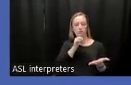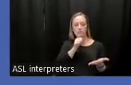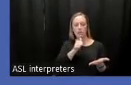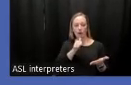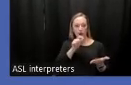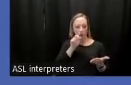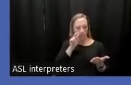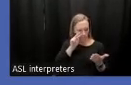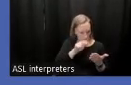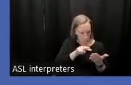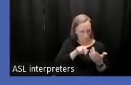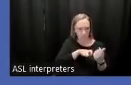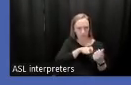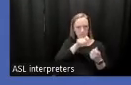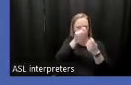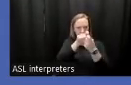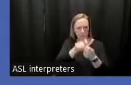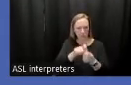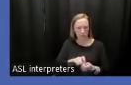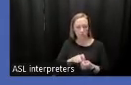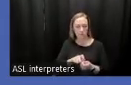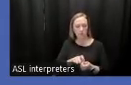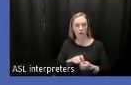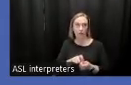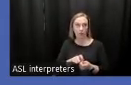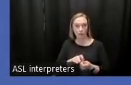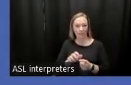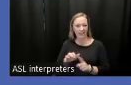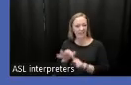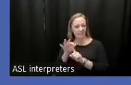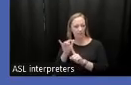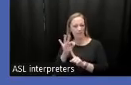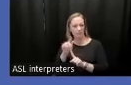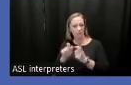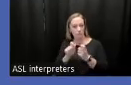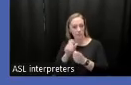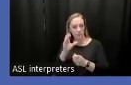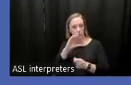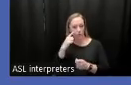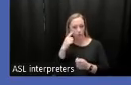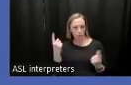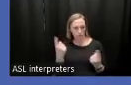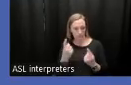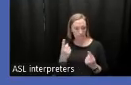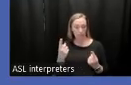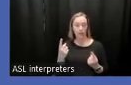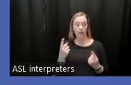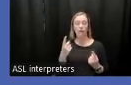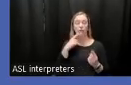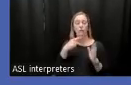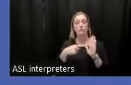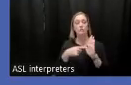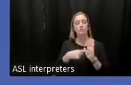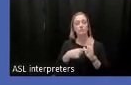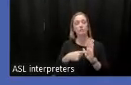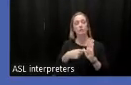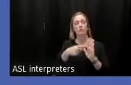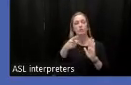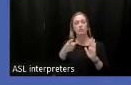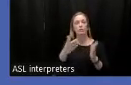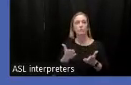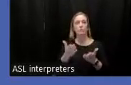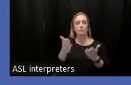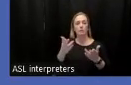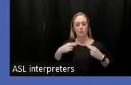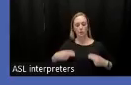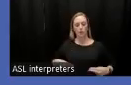specifically looking for. So like, for example, if you were if you were proposing a human studies trial where you were